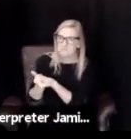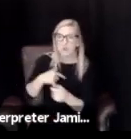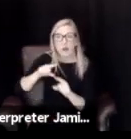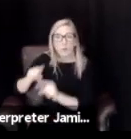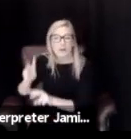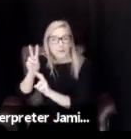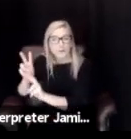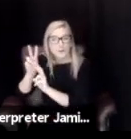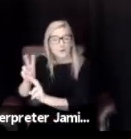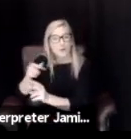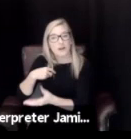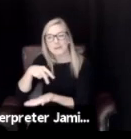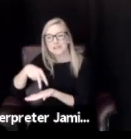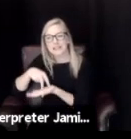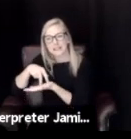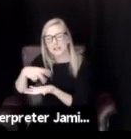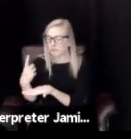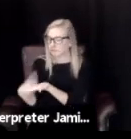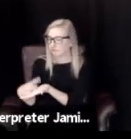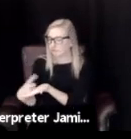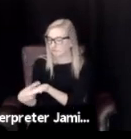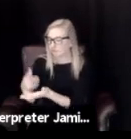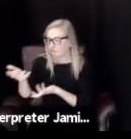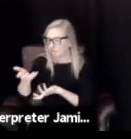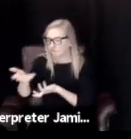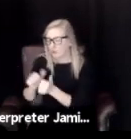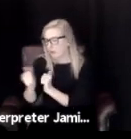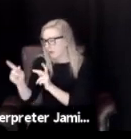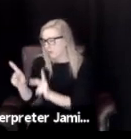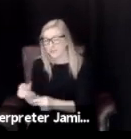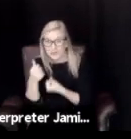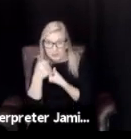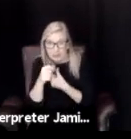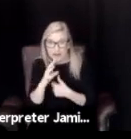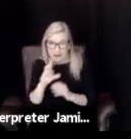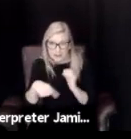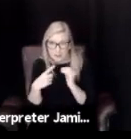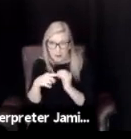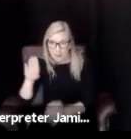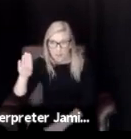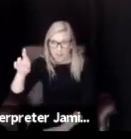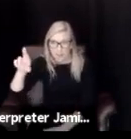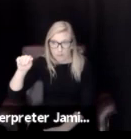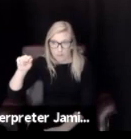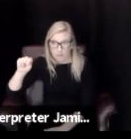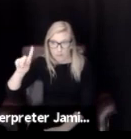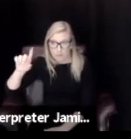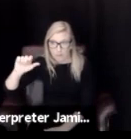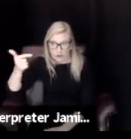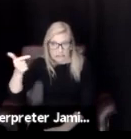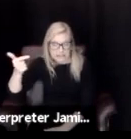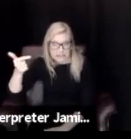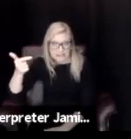was standing there talking with somebody, remember I talked about branding, like just be in your brand, be you, be authentic,